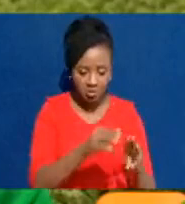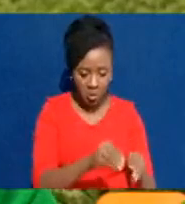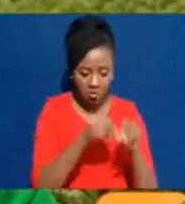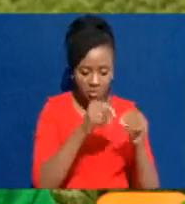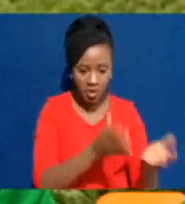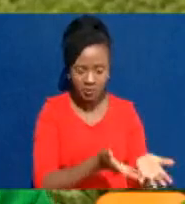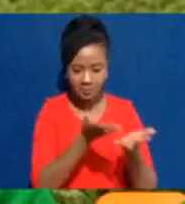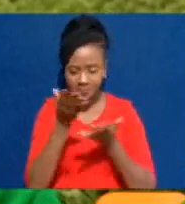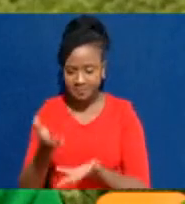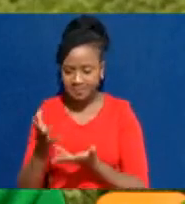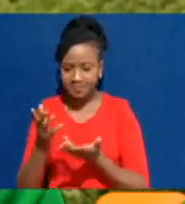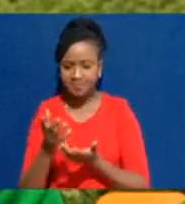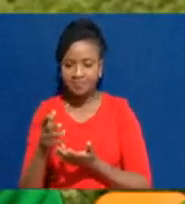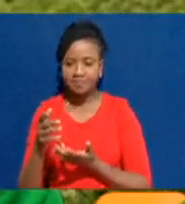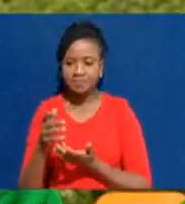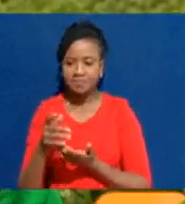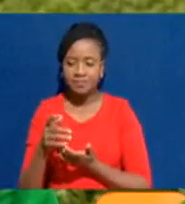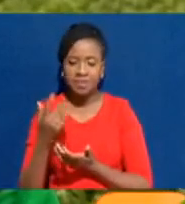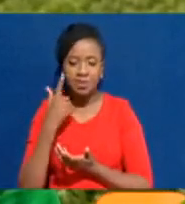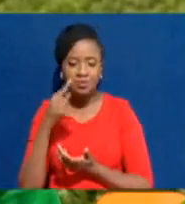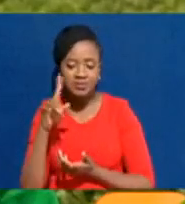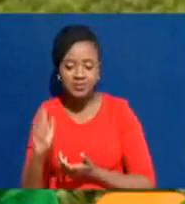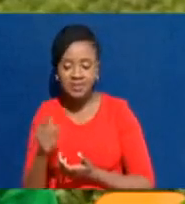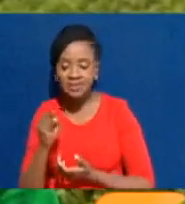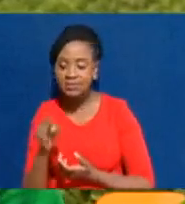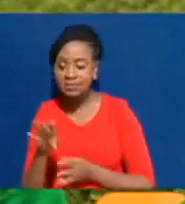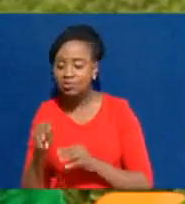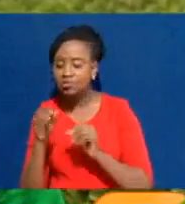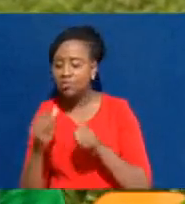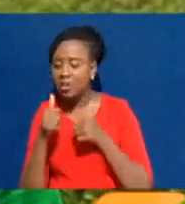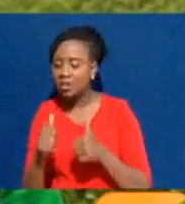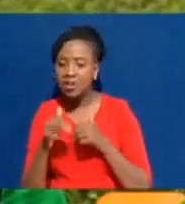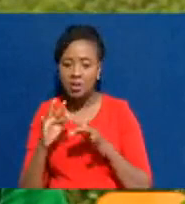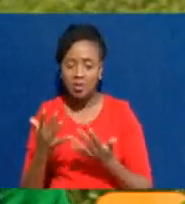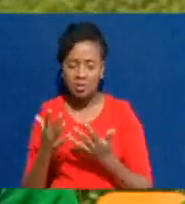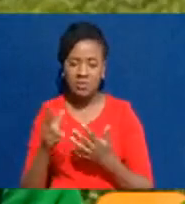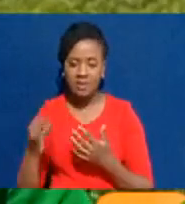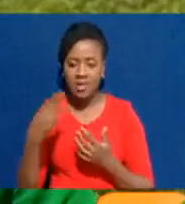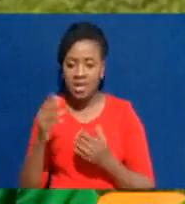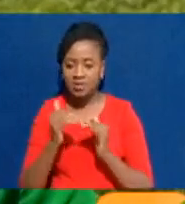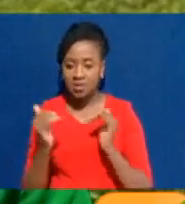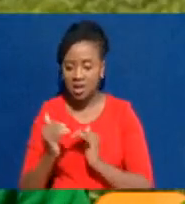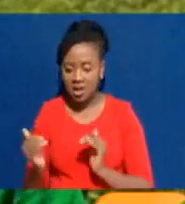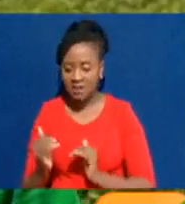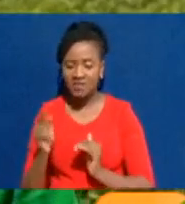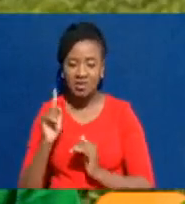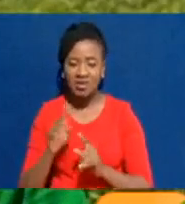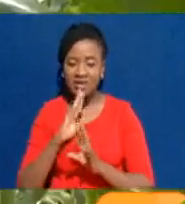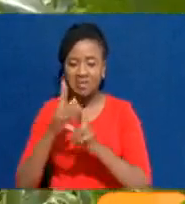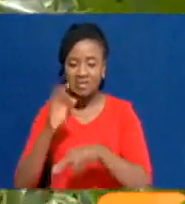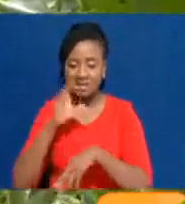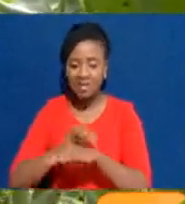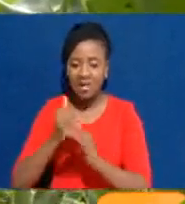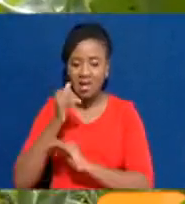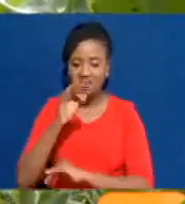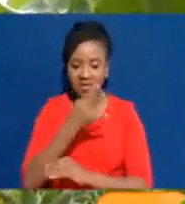they took it to Calro, and for them to get the results, it took quite some time. That was almost 3 weeks. At the